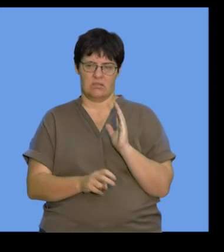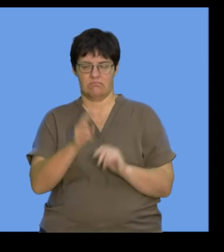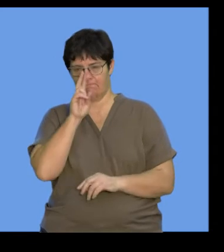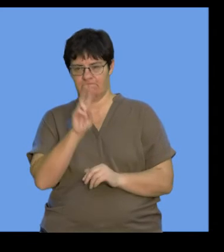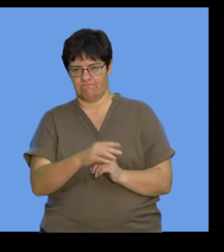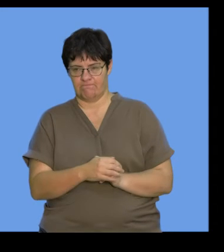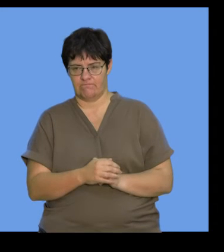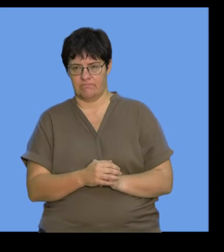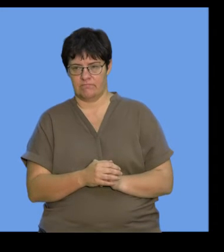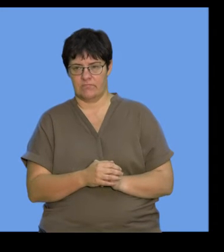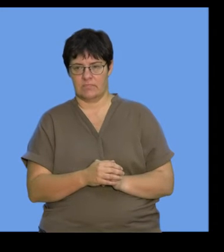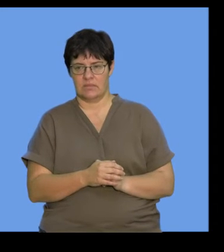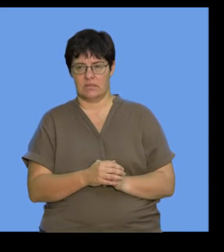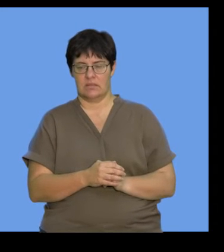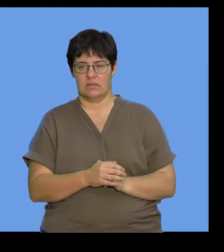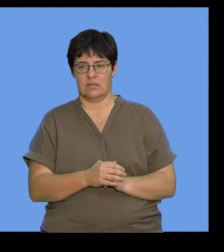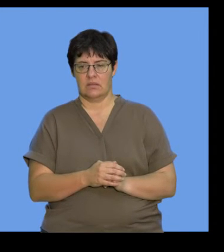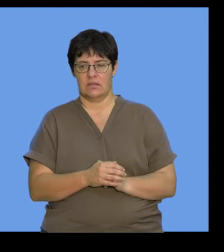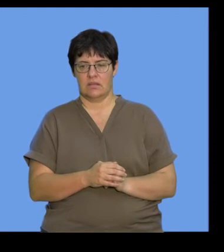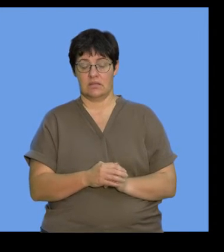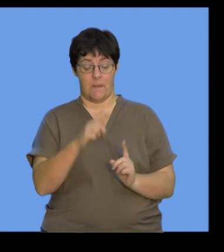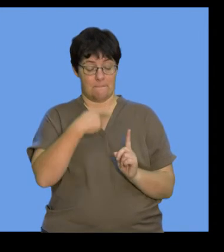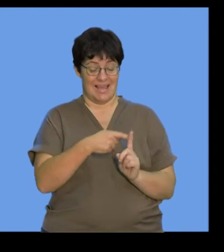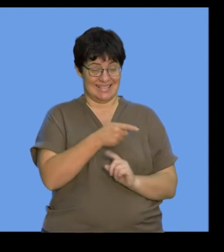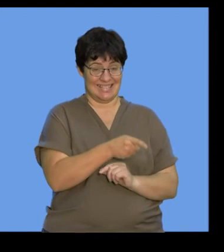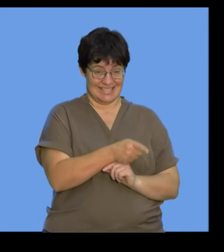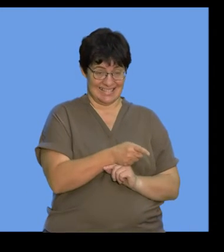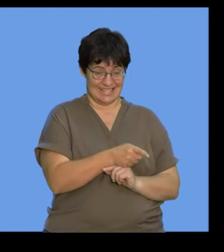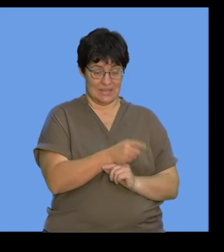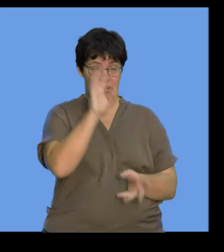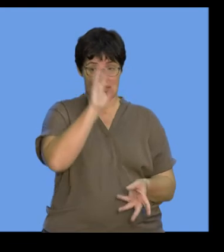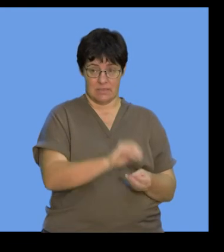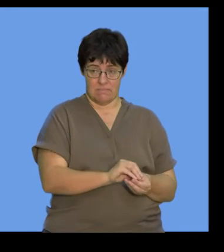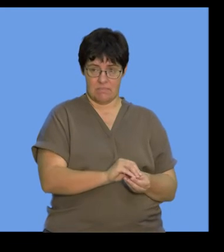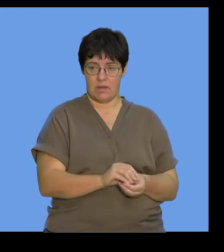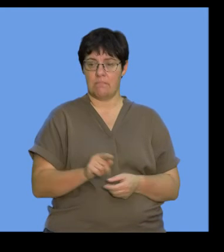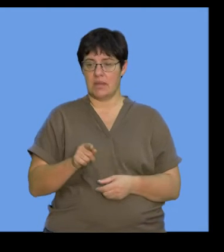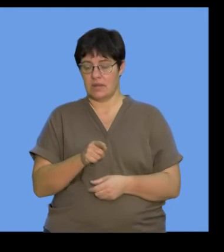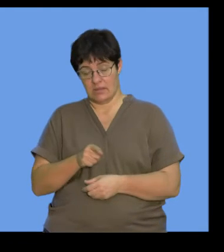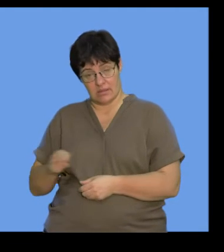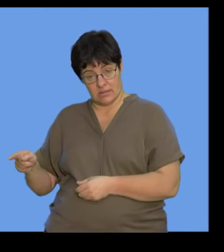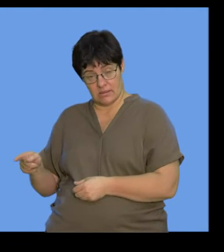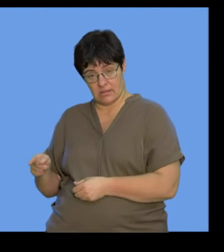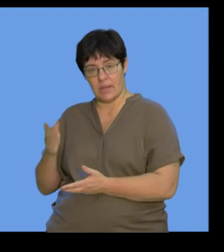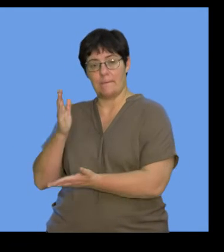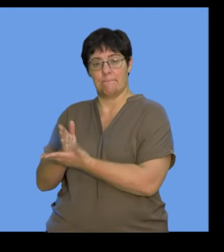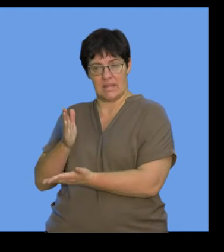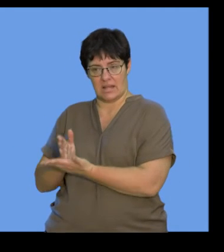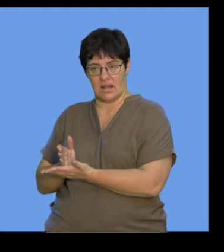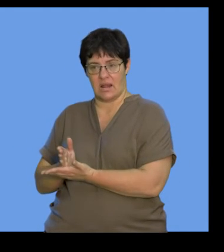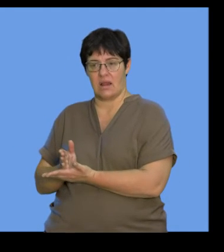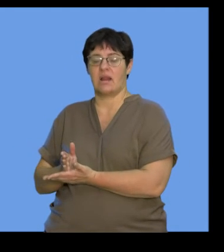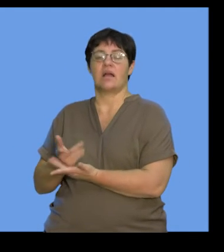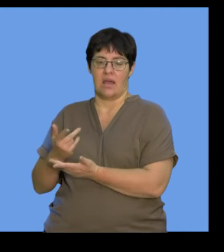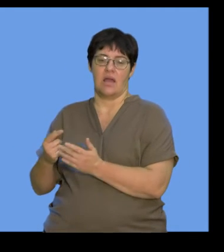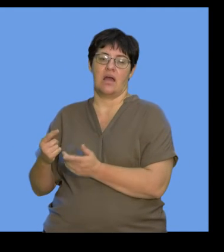actually look at. That if it's a plus here, which is a sum, then the trinomial, the middle term, will